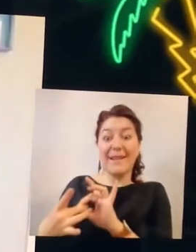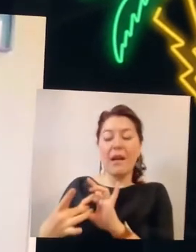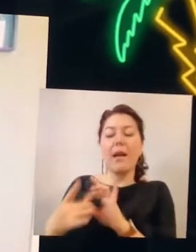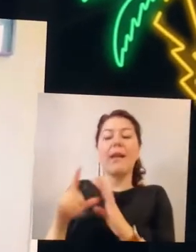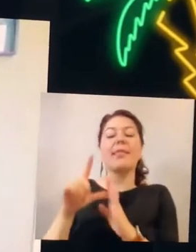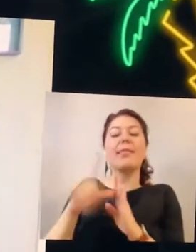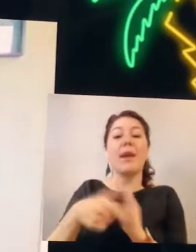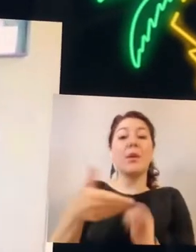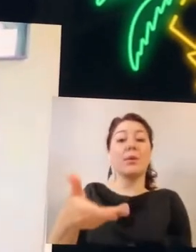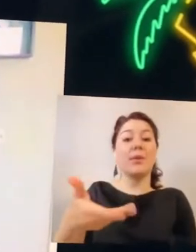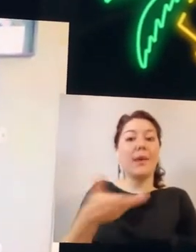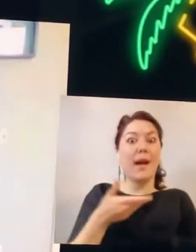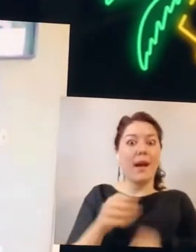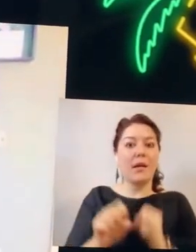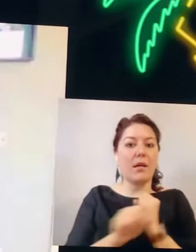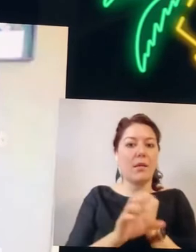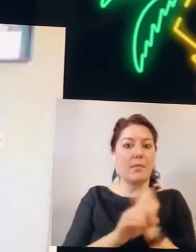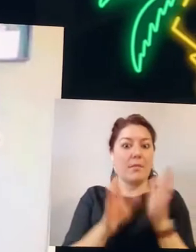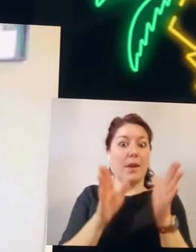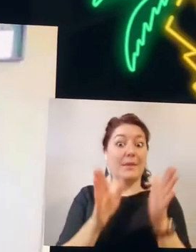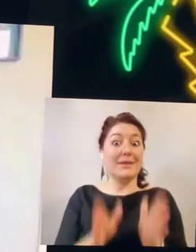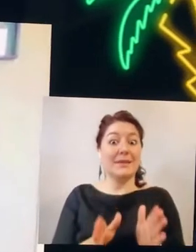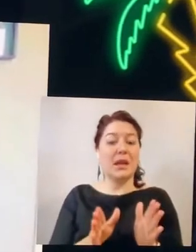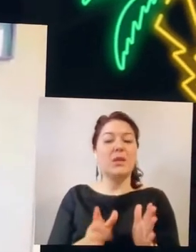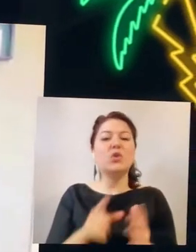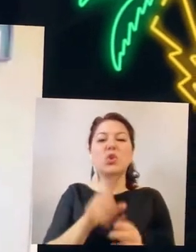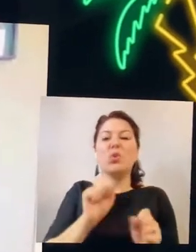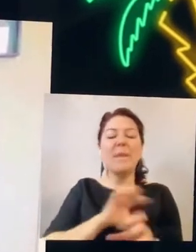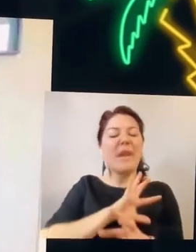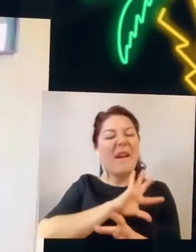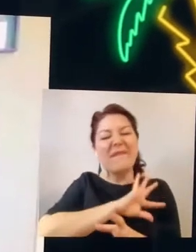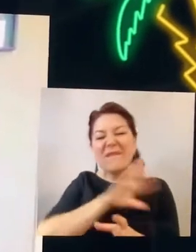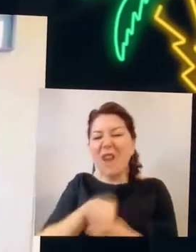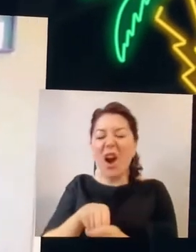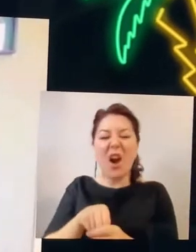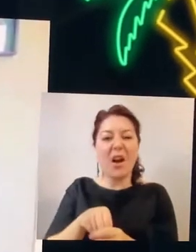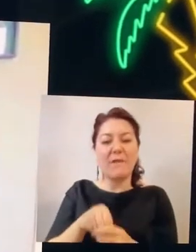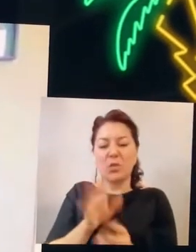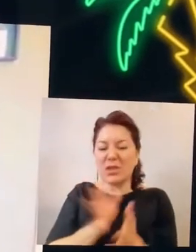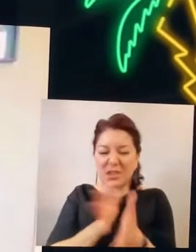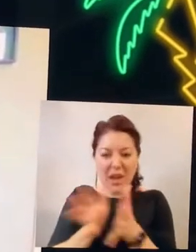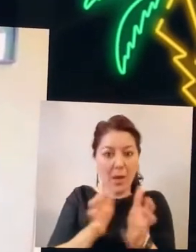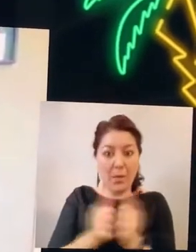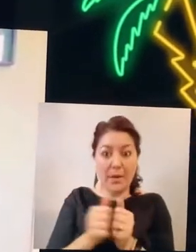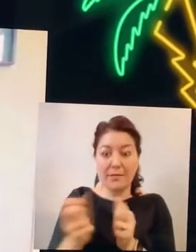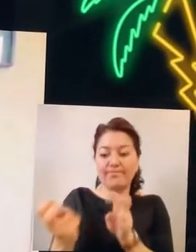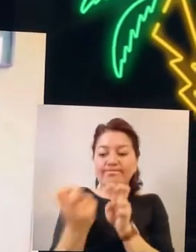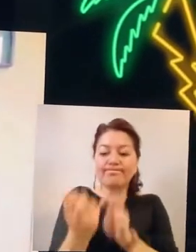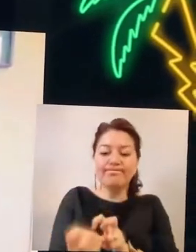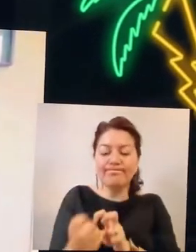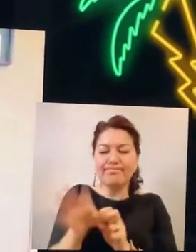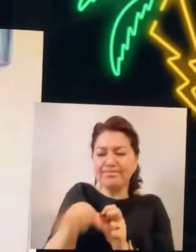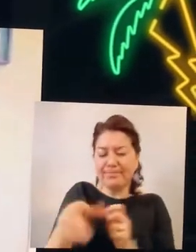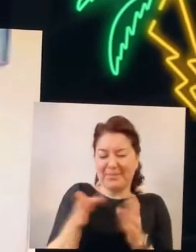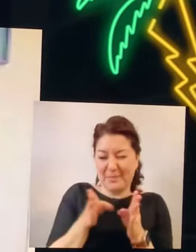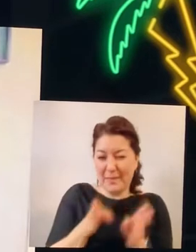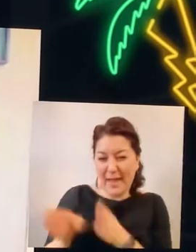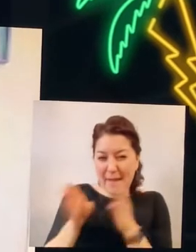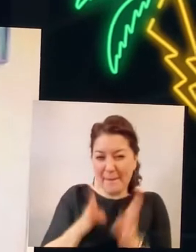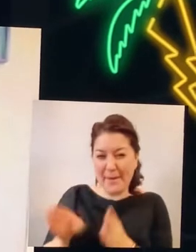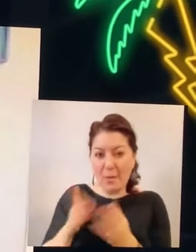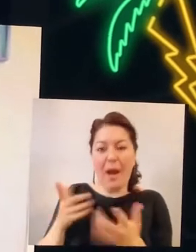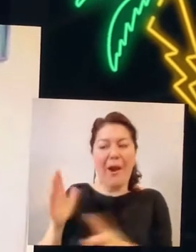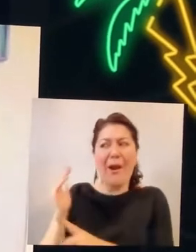can be very hands-on in your pitching, and you can talk to your publicist. You can sit down and plan out what